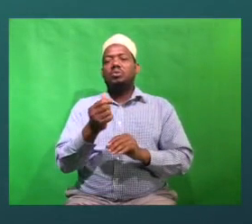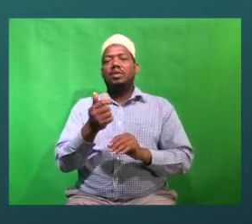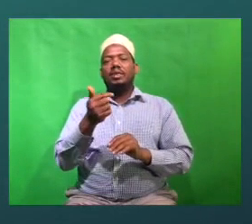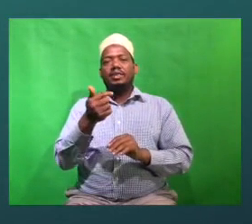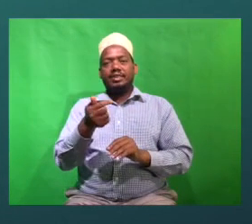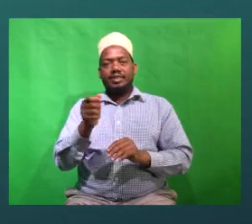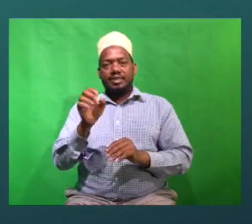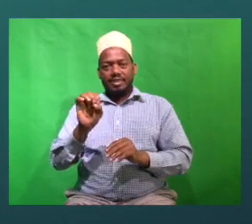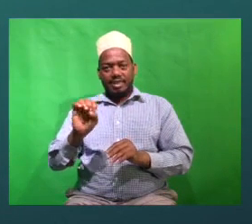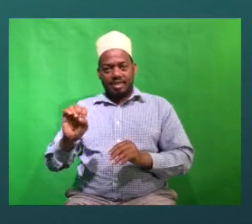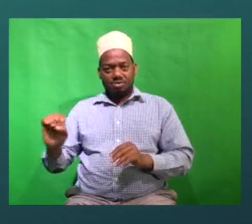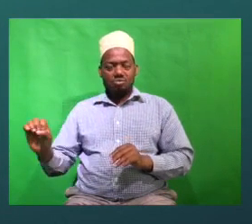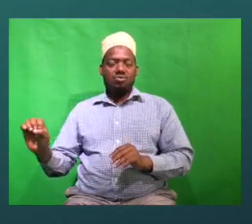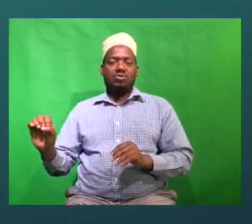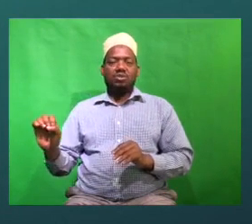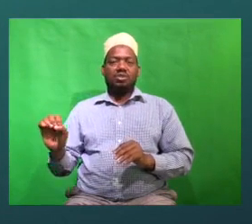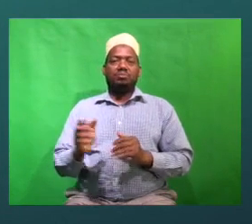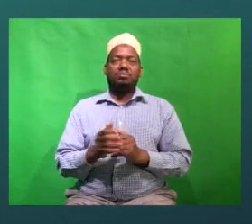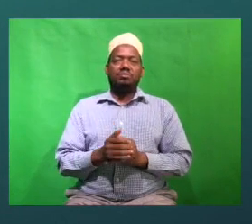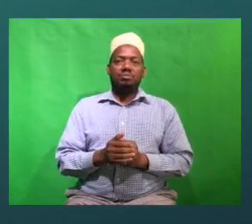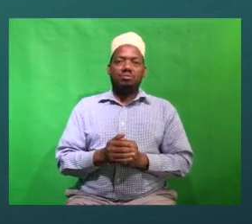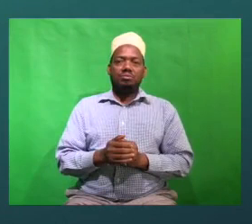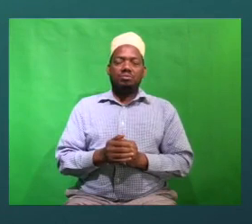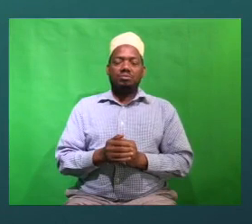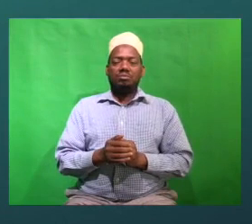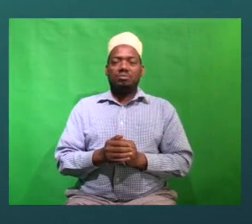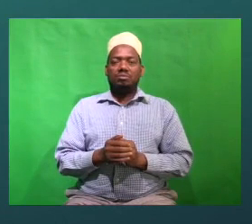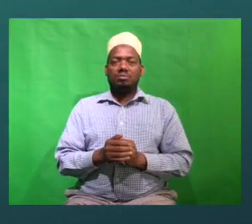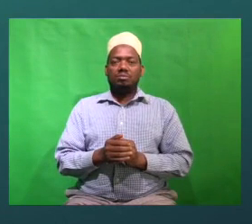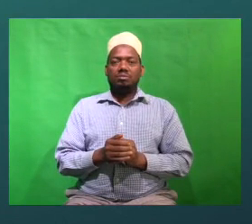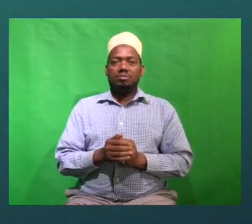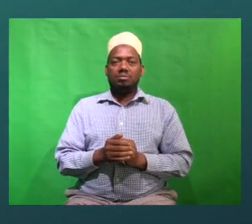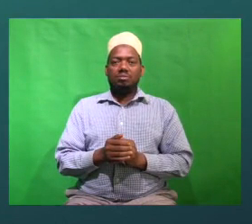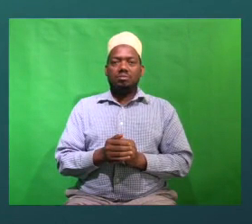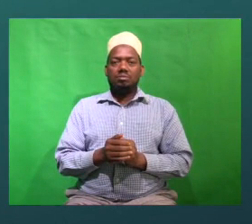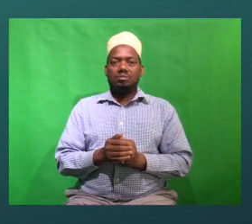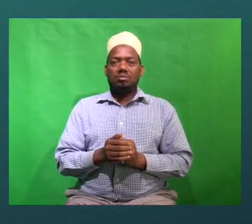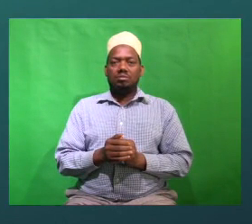the earth's surface were introduced by people and they used them.